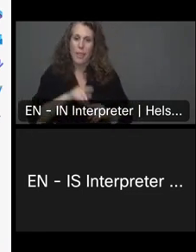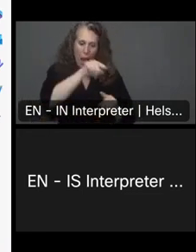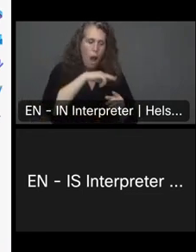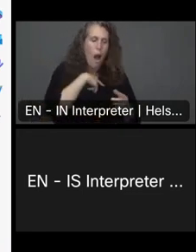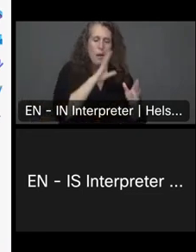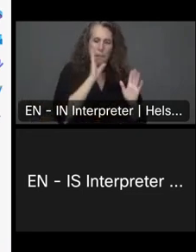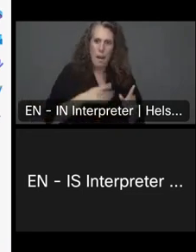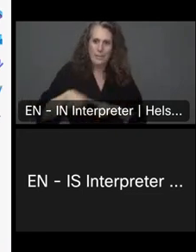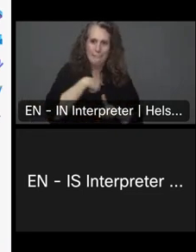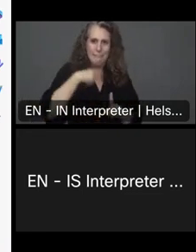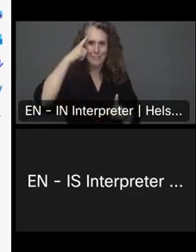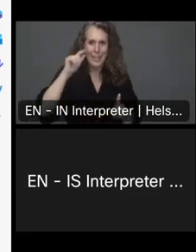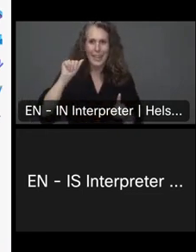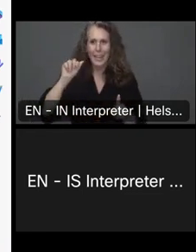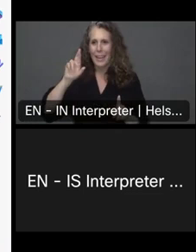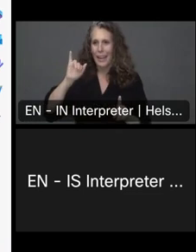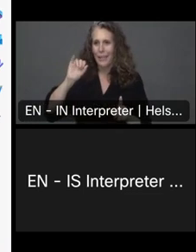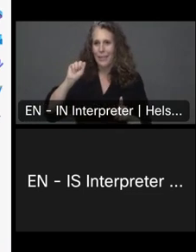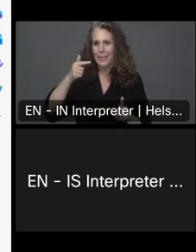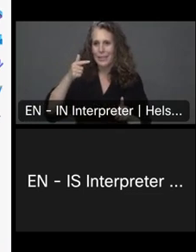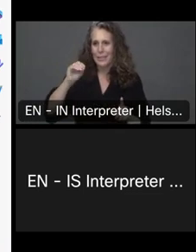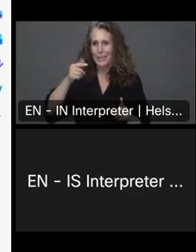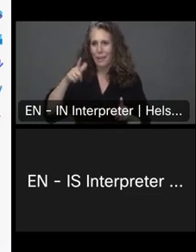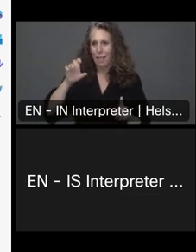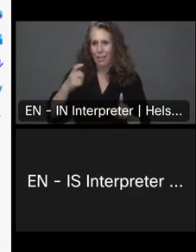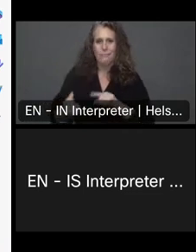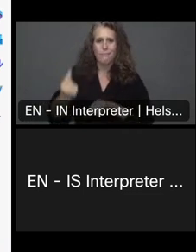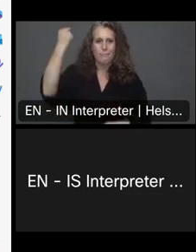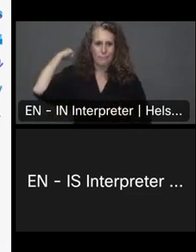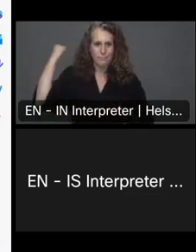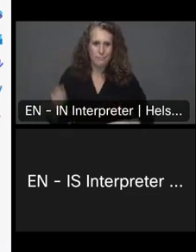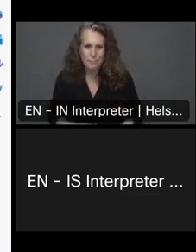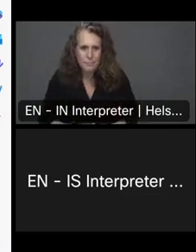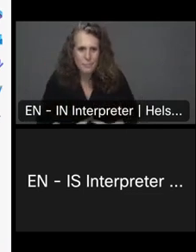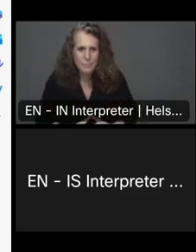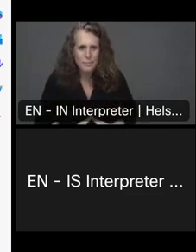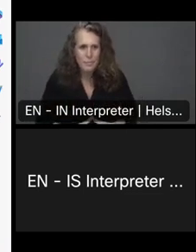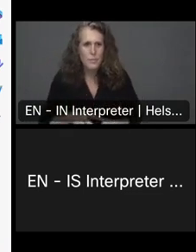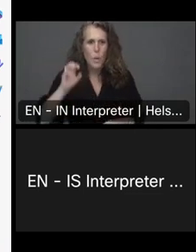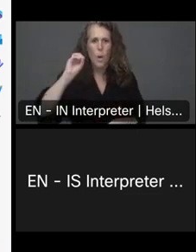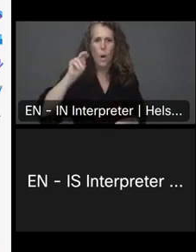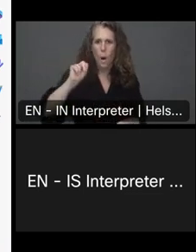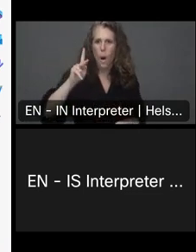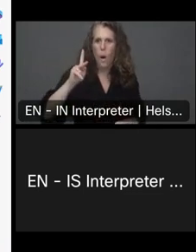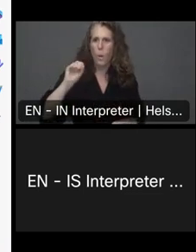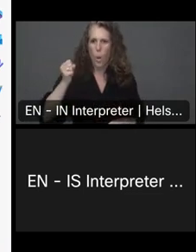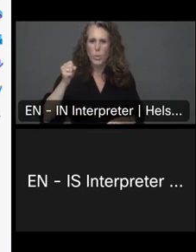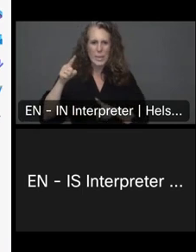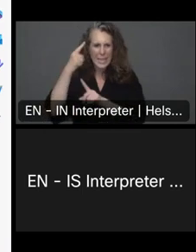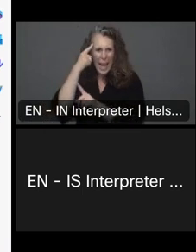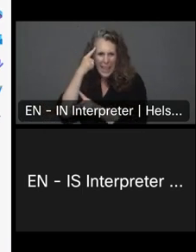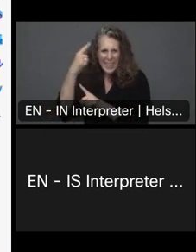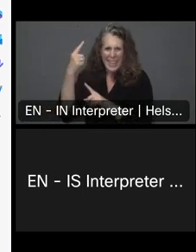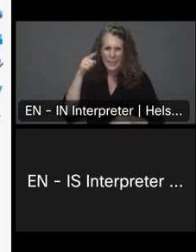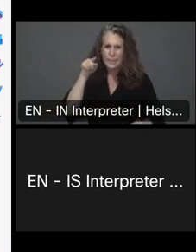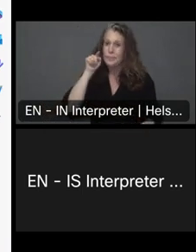and his notion of onkos, roughly weight or expansiveness, a simple term that resists